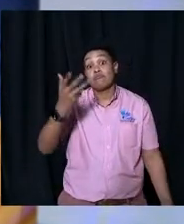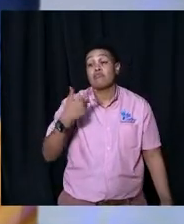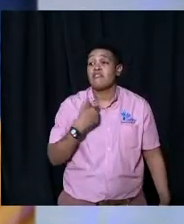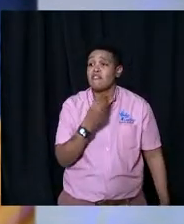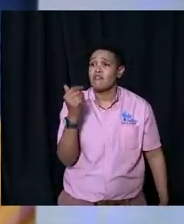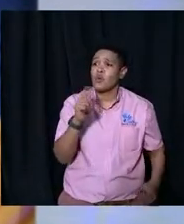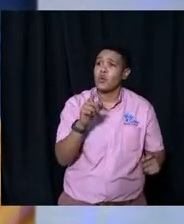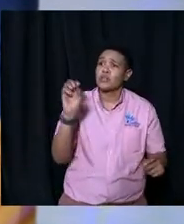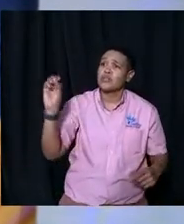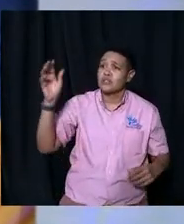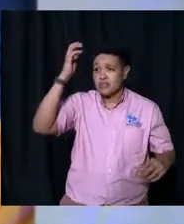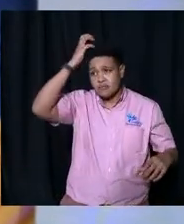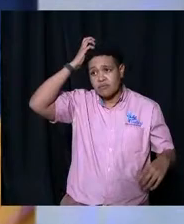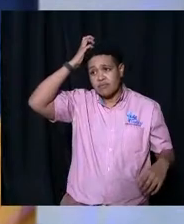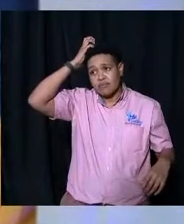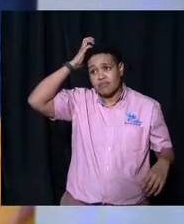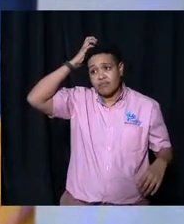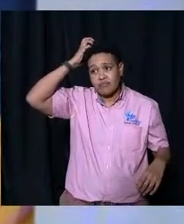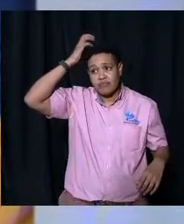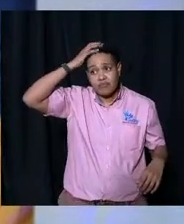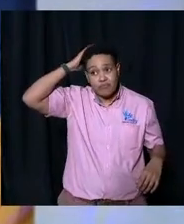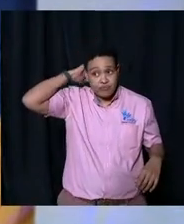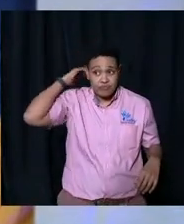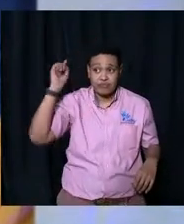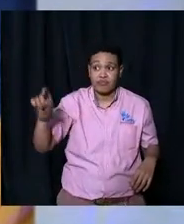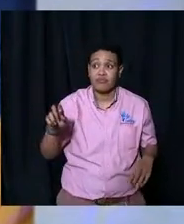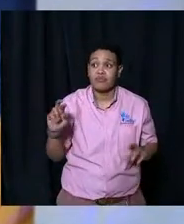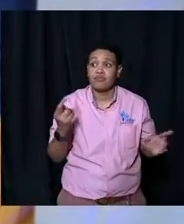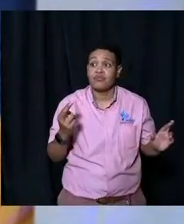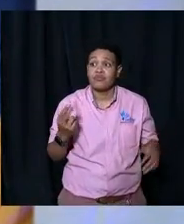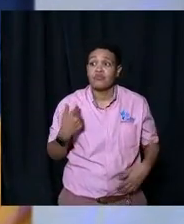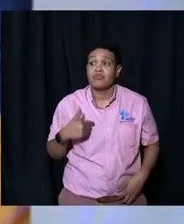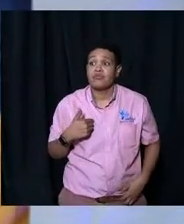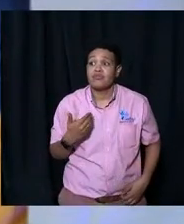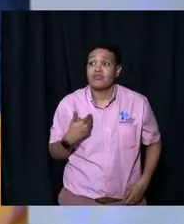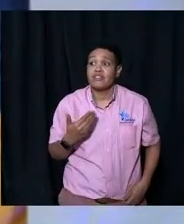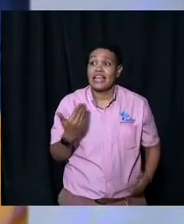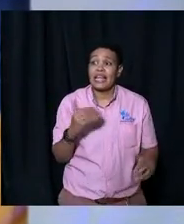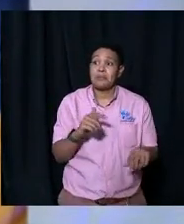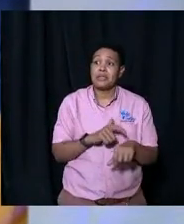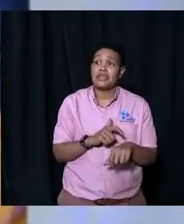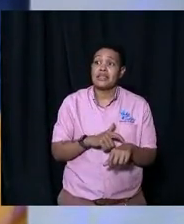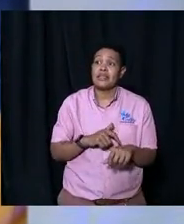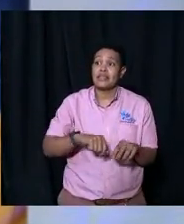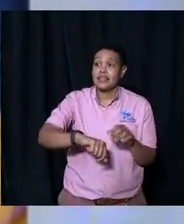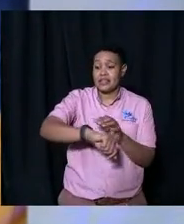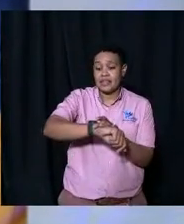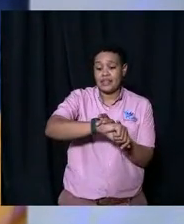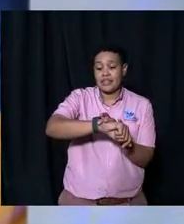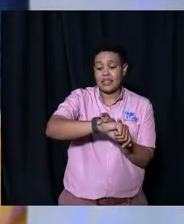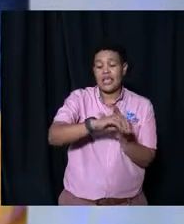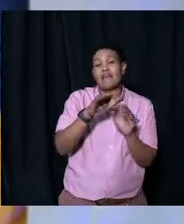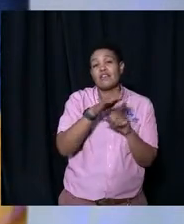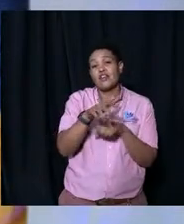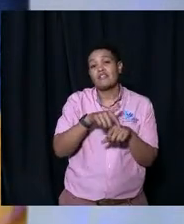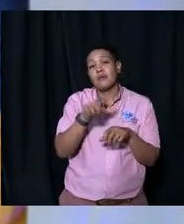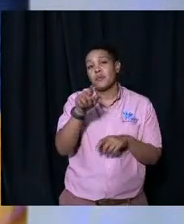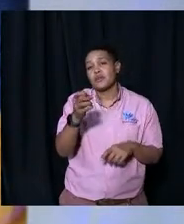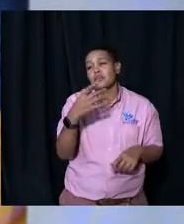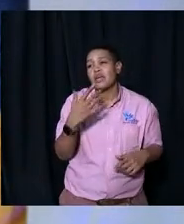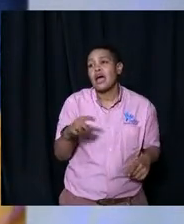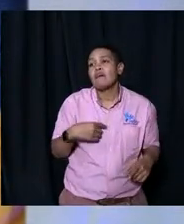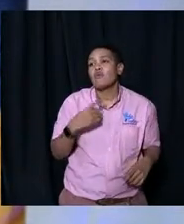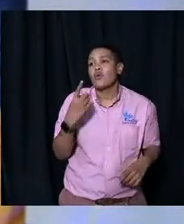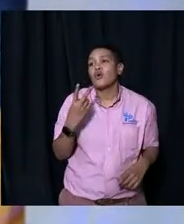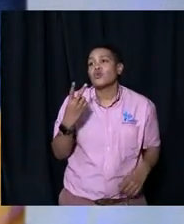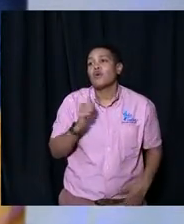here. And please get your questions in, because we have limited time, but we have enough time to take your questions. And then I have